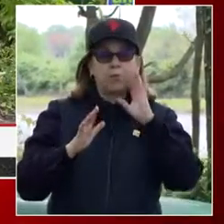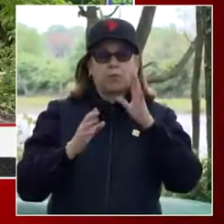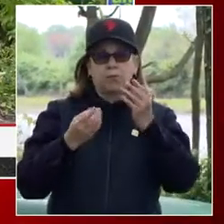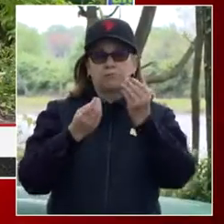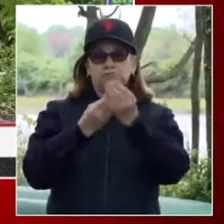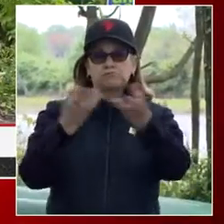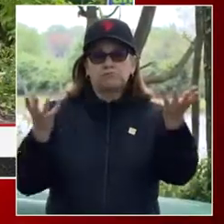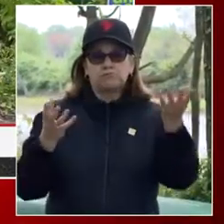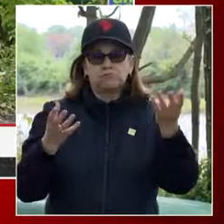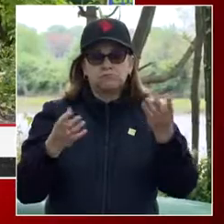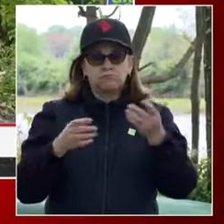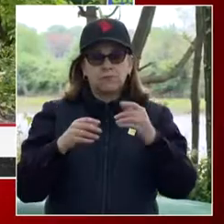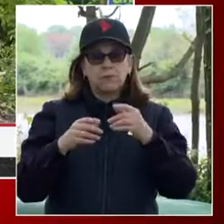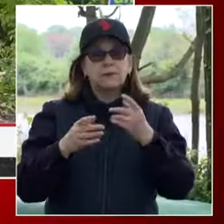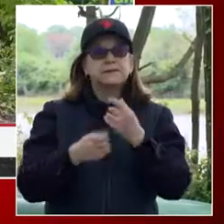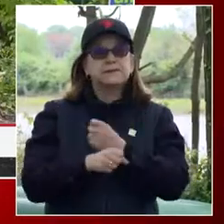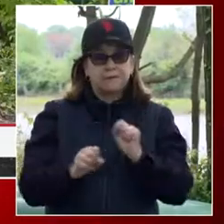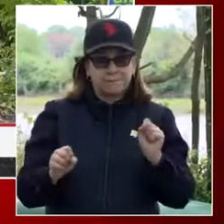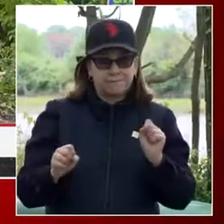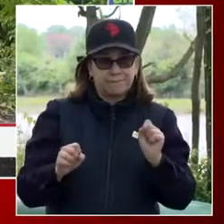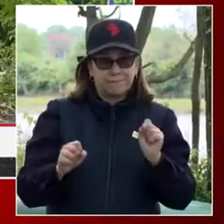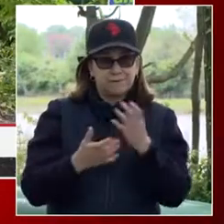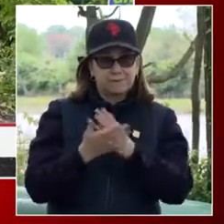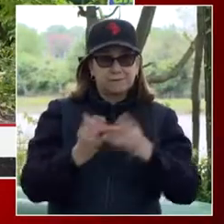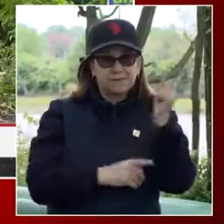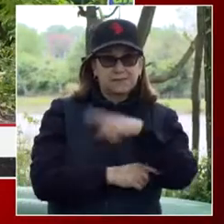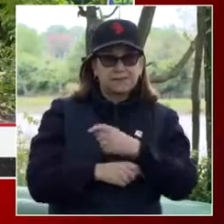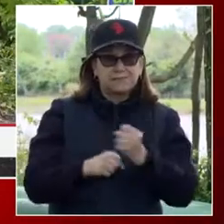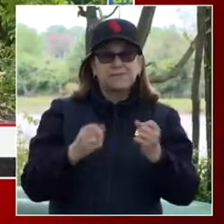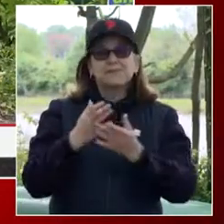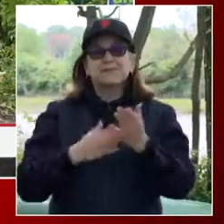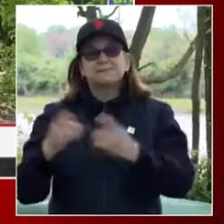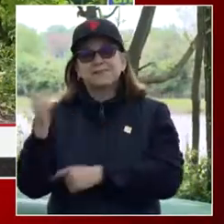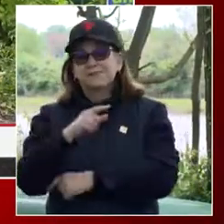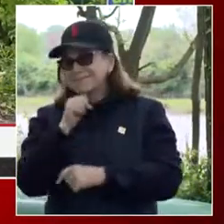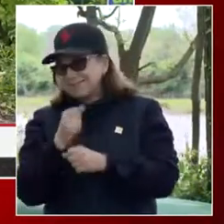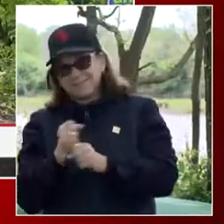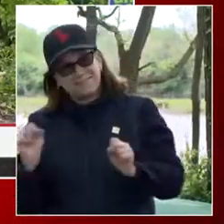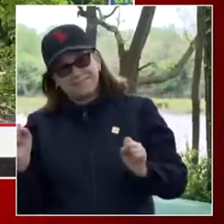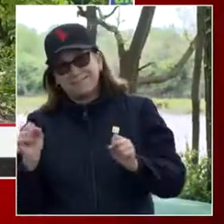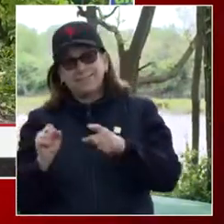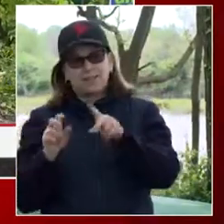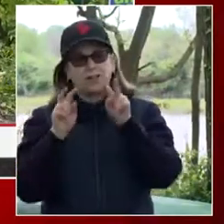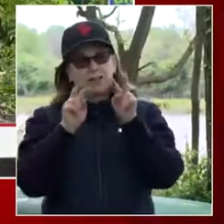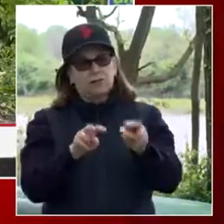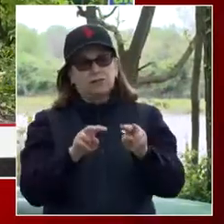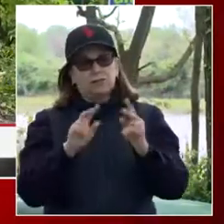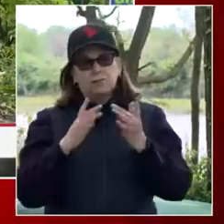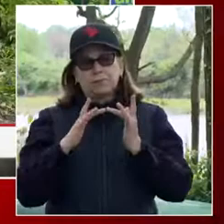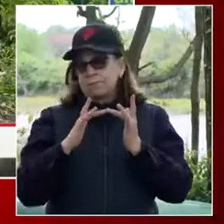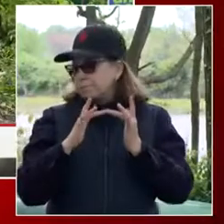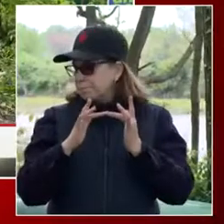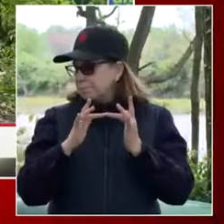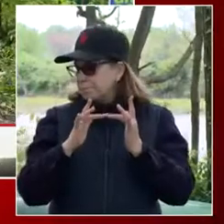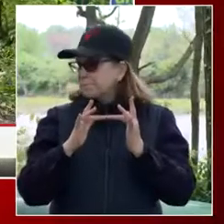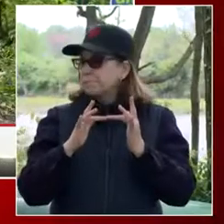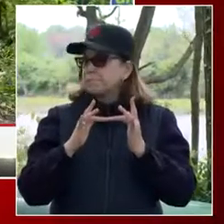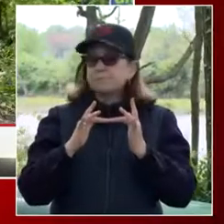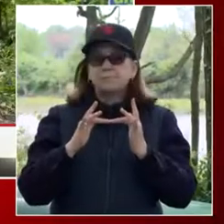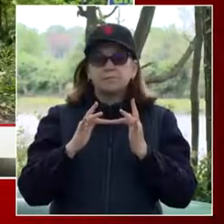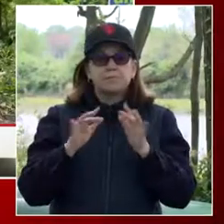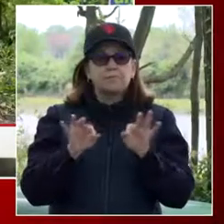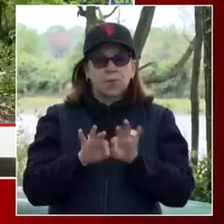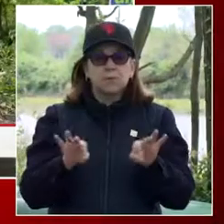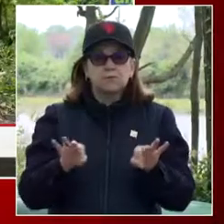But being outdoors in any urban area, you should always wash your hands, no matter what. Use protocols to keep safe,